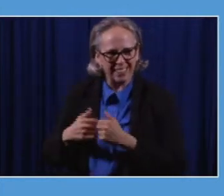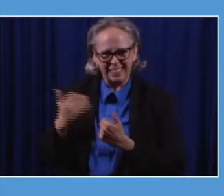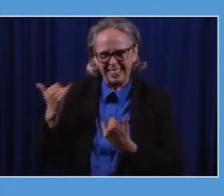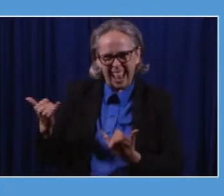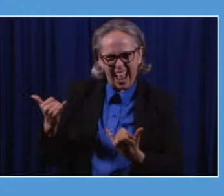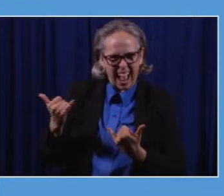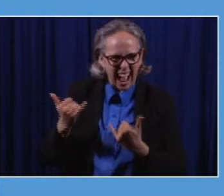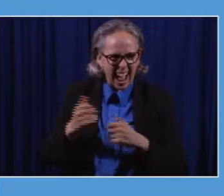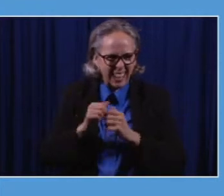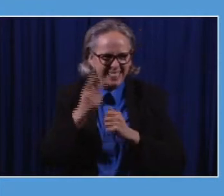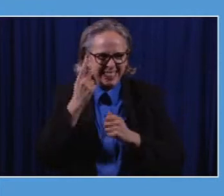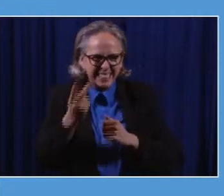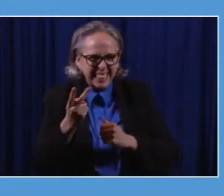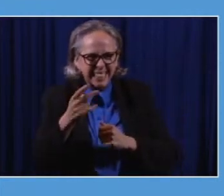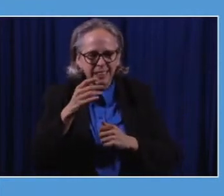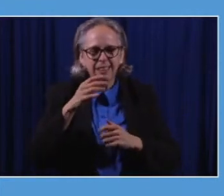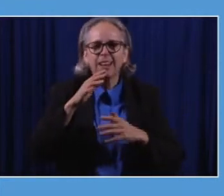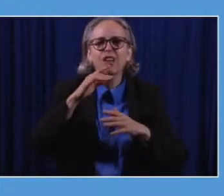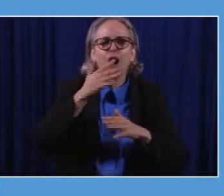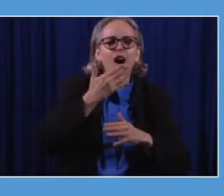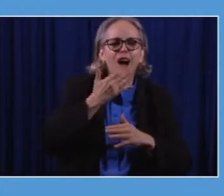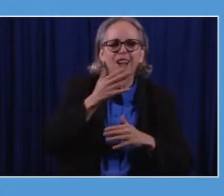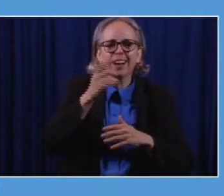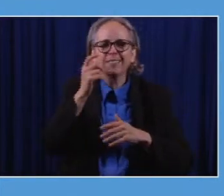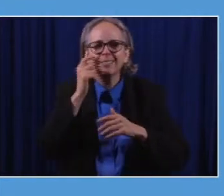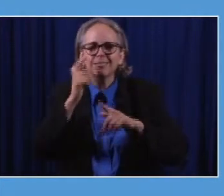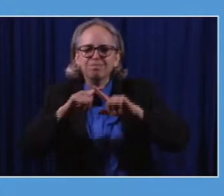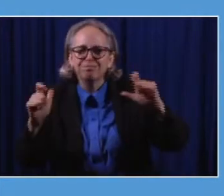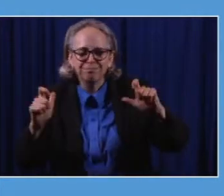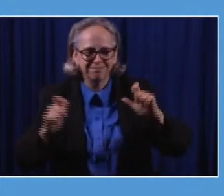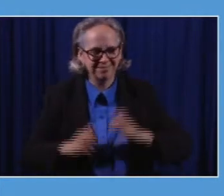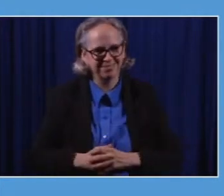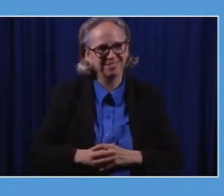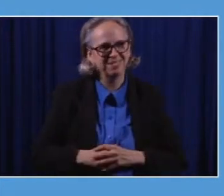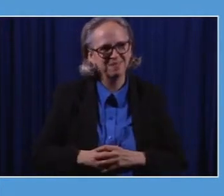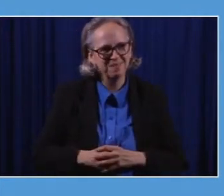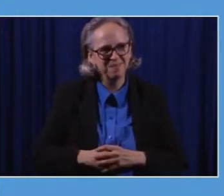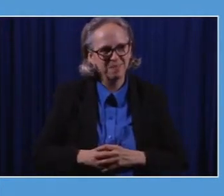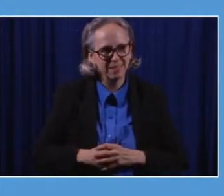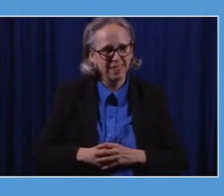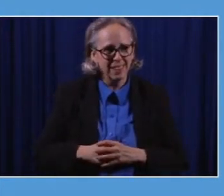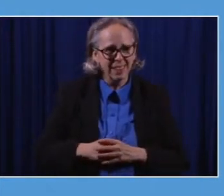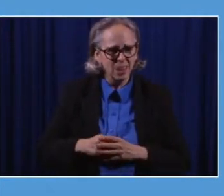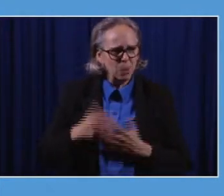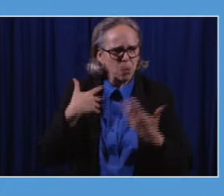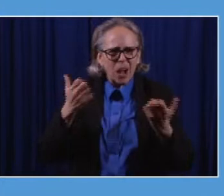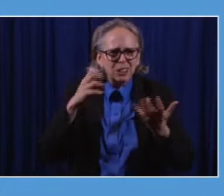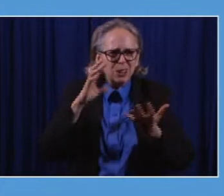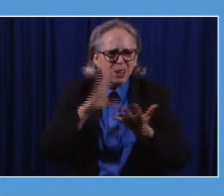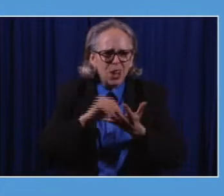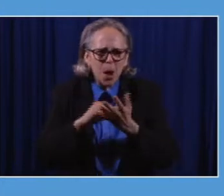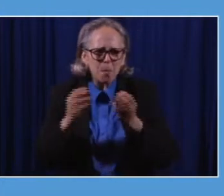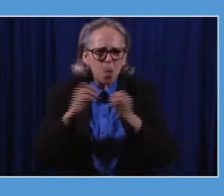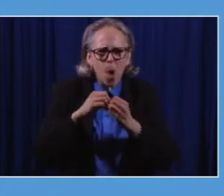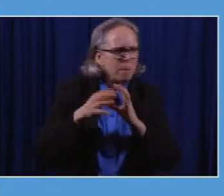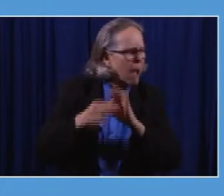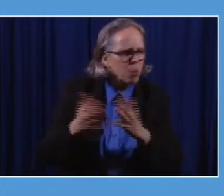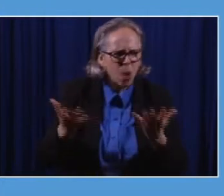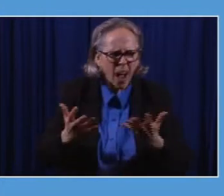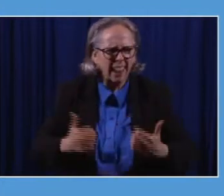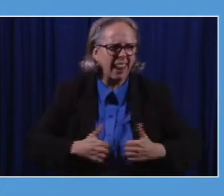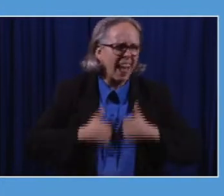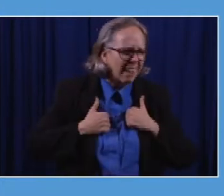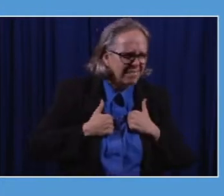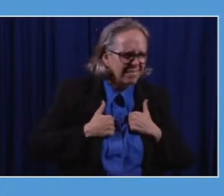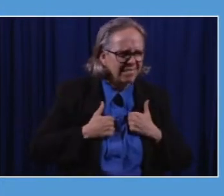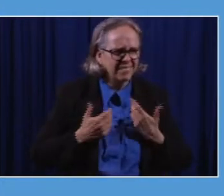kids of color on that cover. They helped us to connect as a family and learn more about things around us, like baking. This is one of our